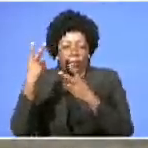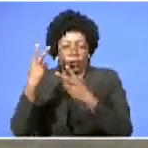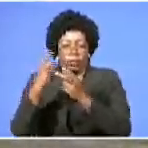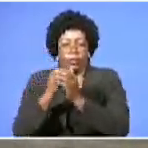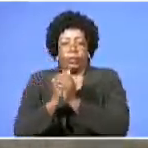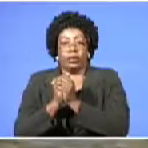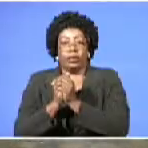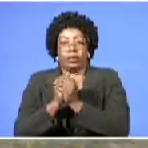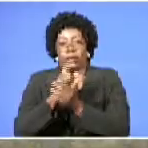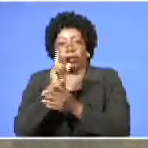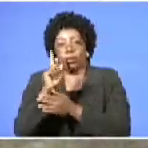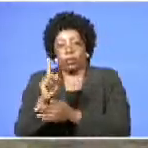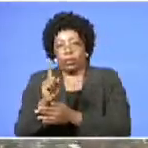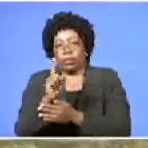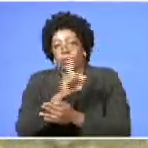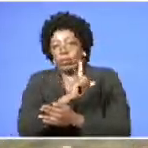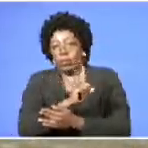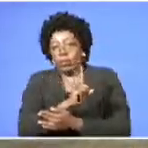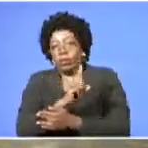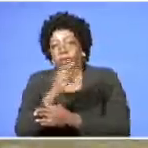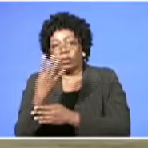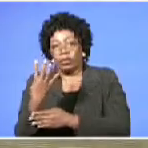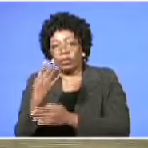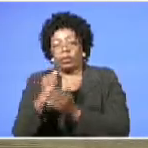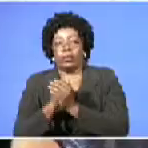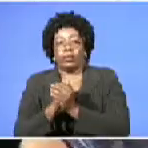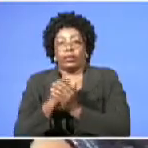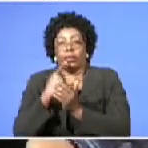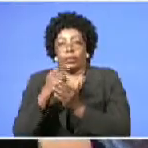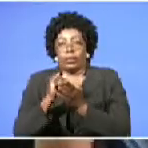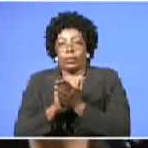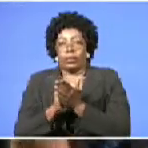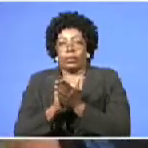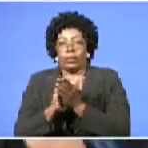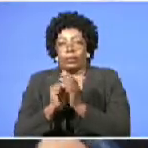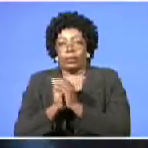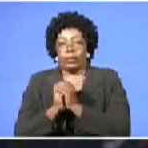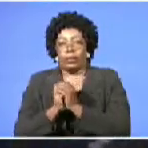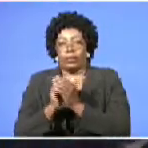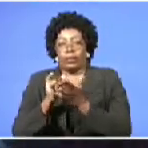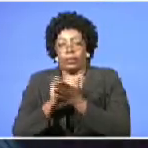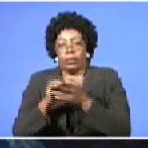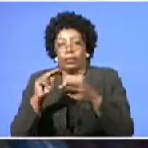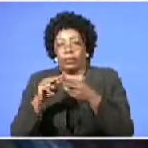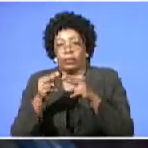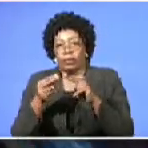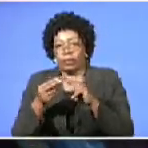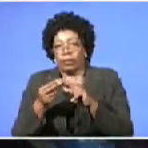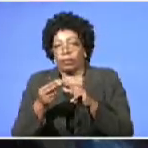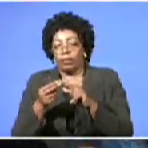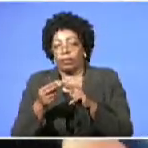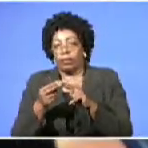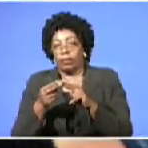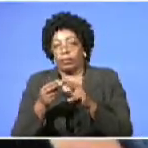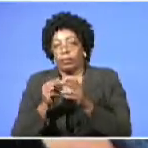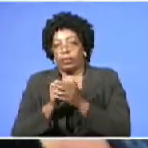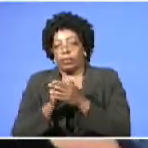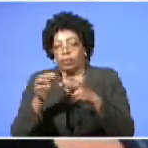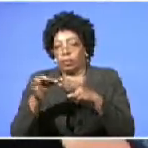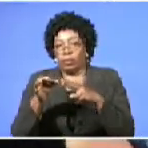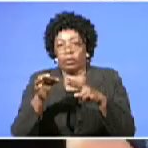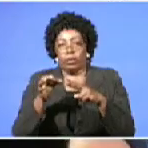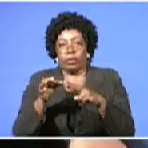1-4. We couldn't finish today. Like always, we need that number 9 who can really score, and we're having problems